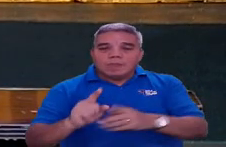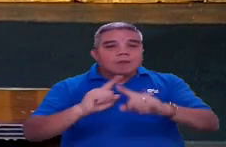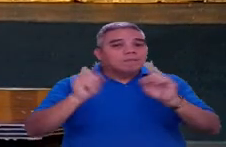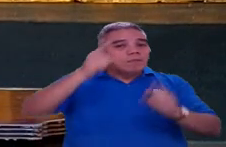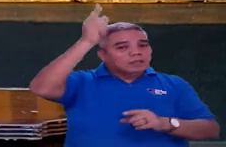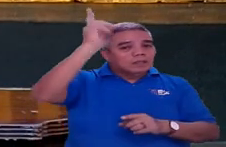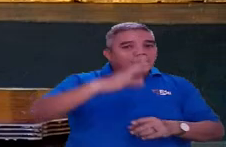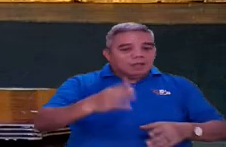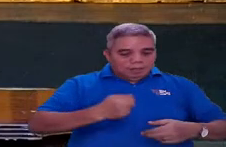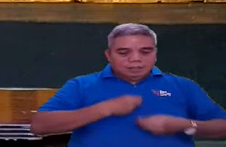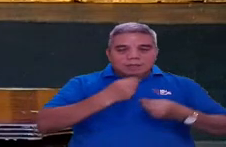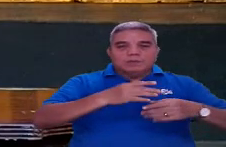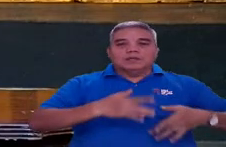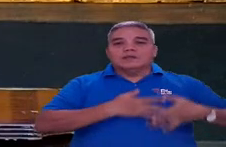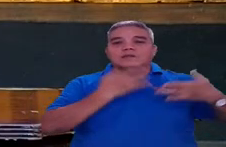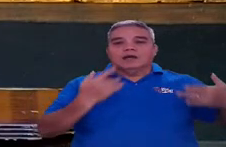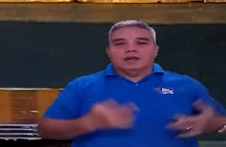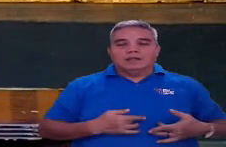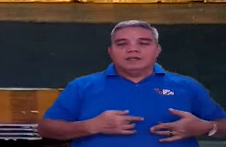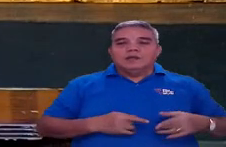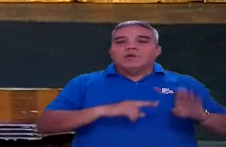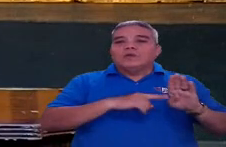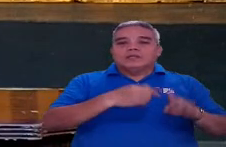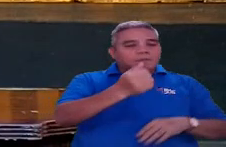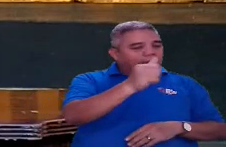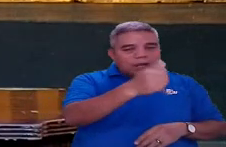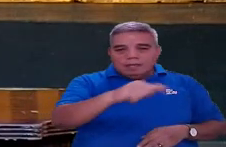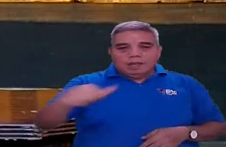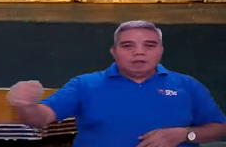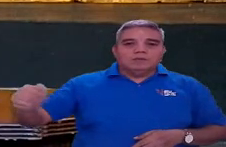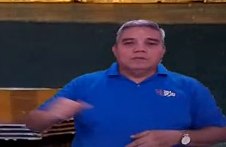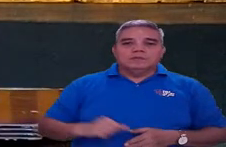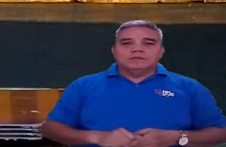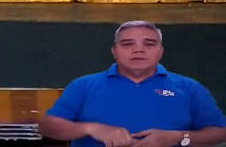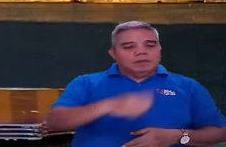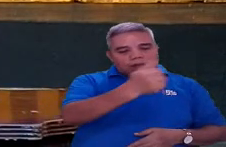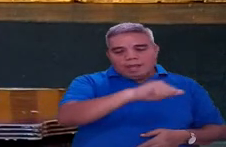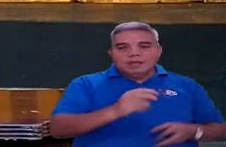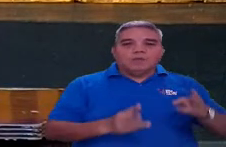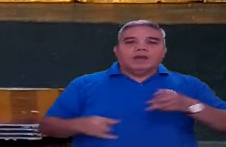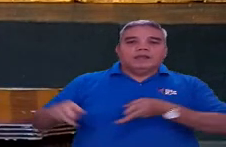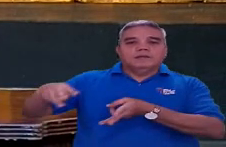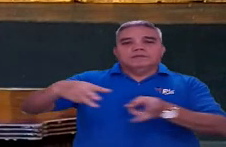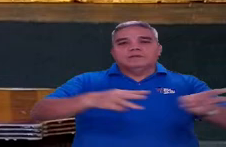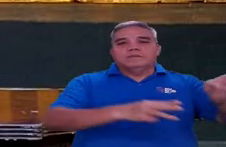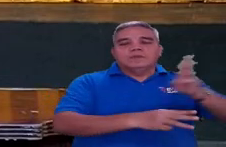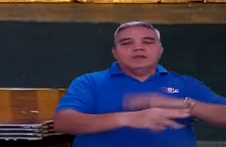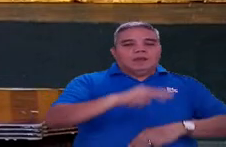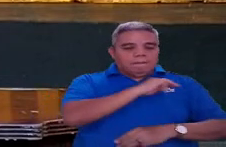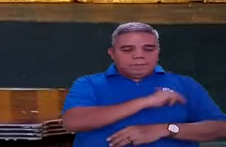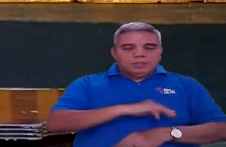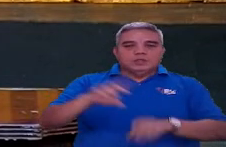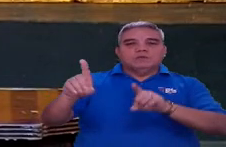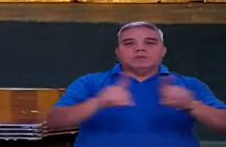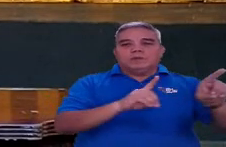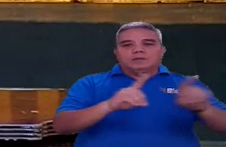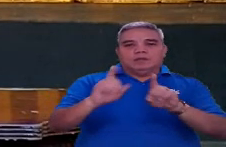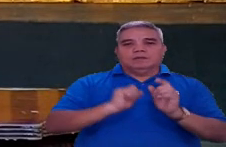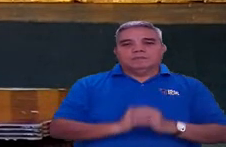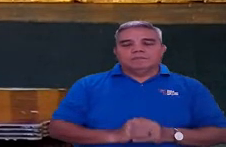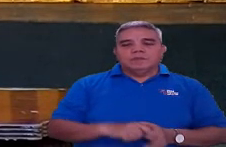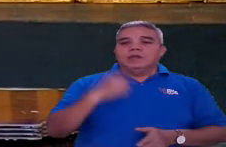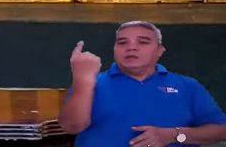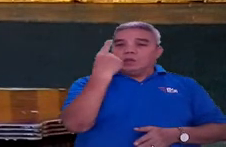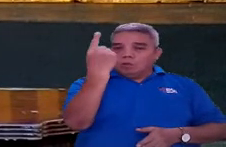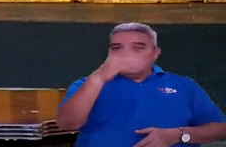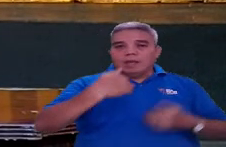But God impressed my heart, we can start anyhow, anyway, mission program at our church.